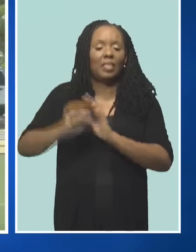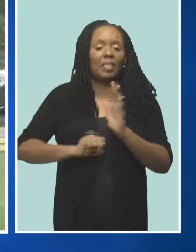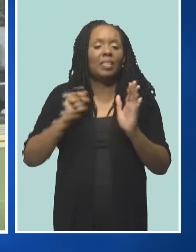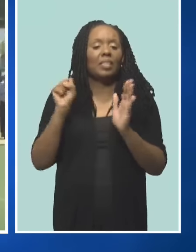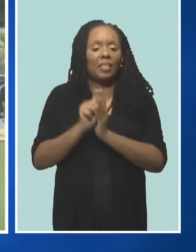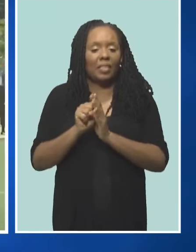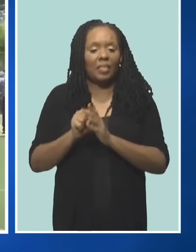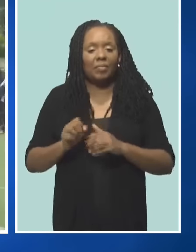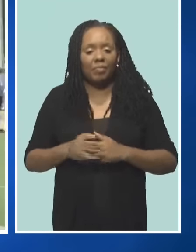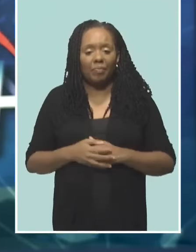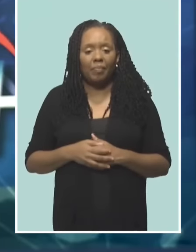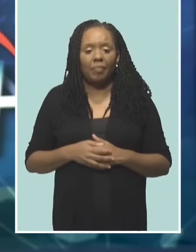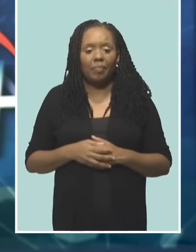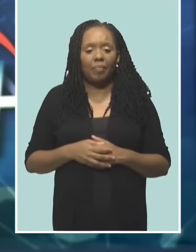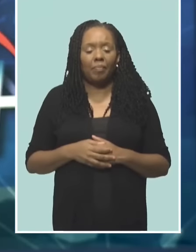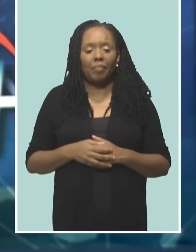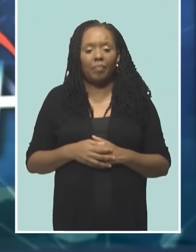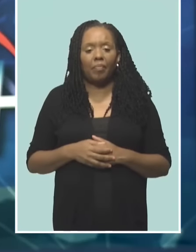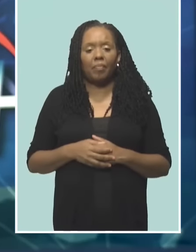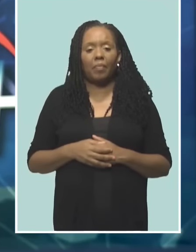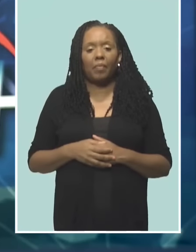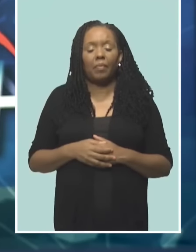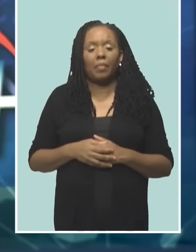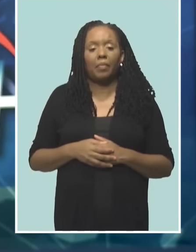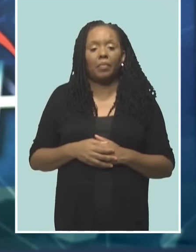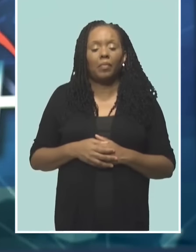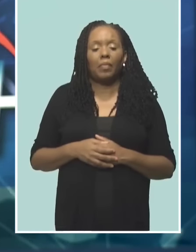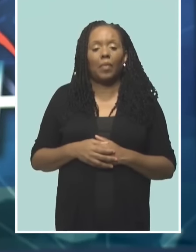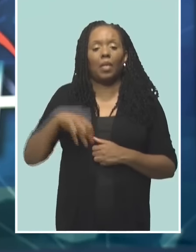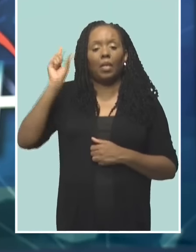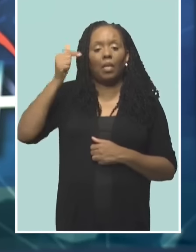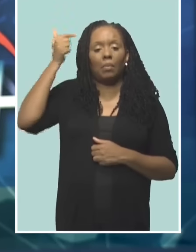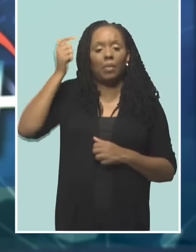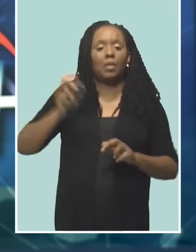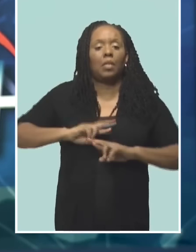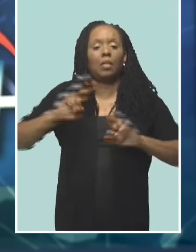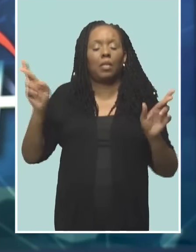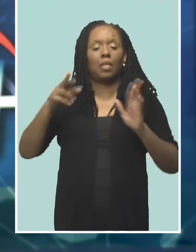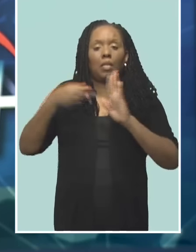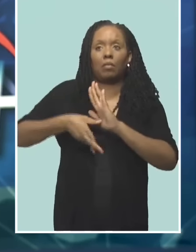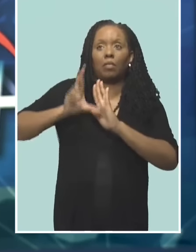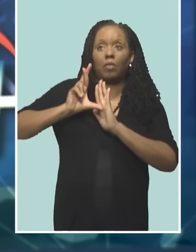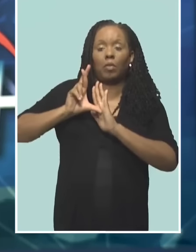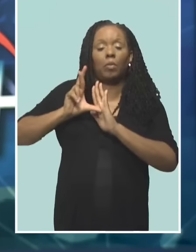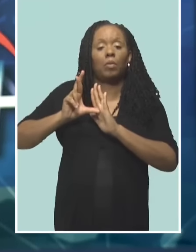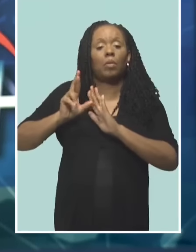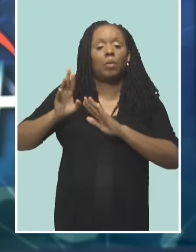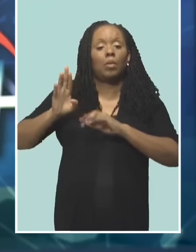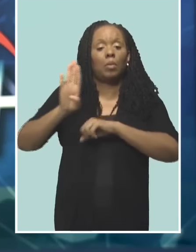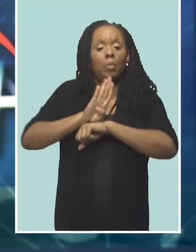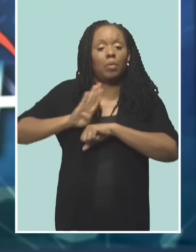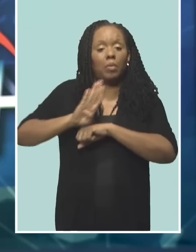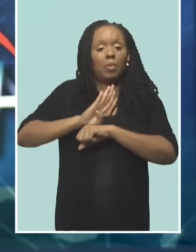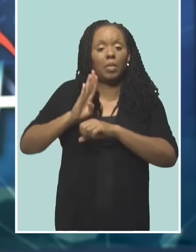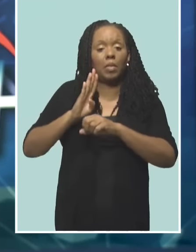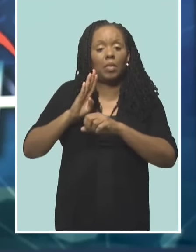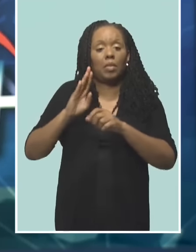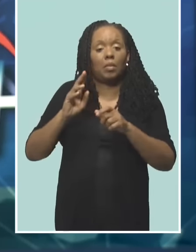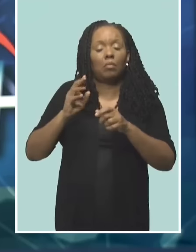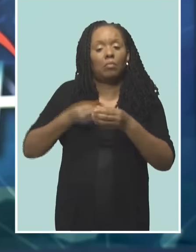Henry, CBC News. The Cabinet of Barbados is set to review Barbados trade policy. Minister of